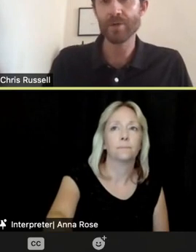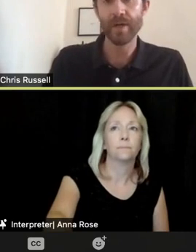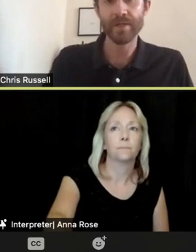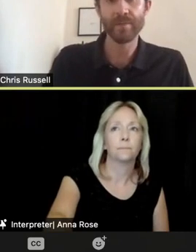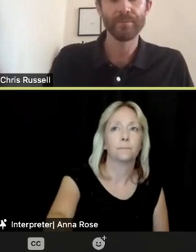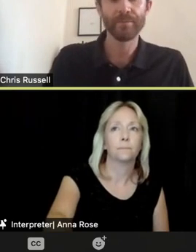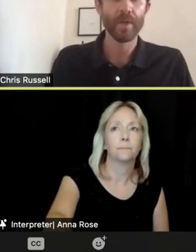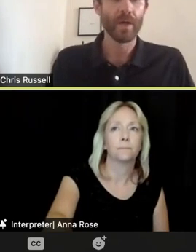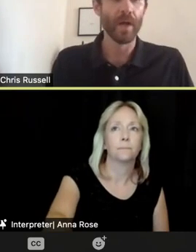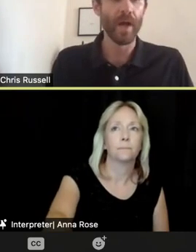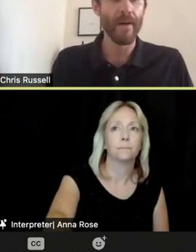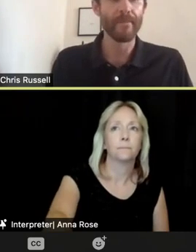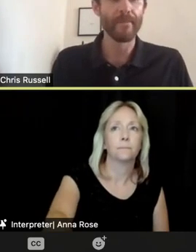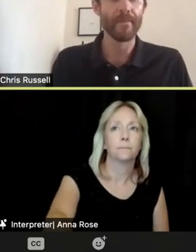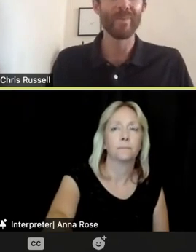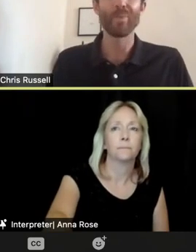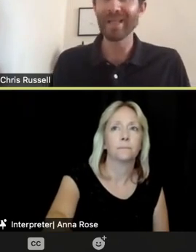the matrix